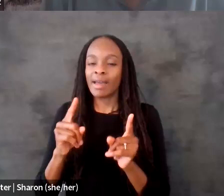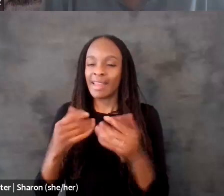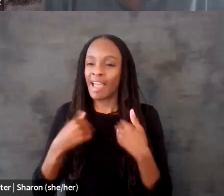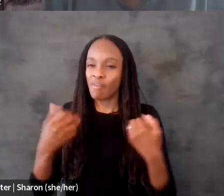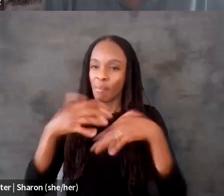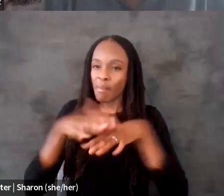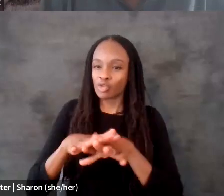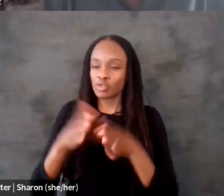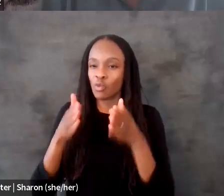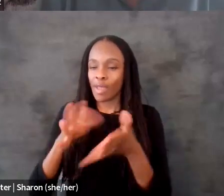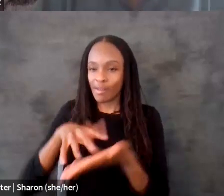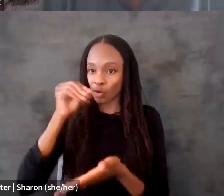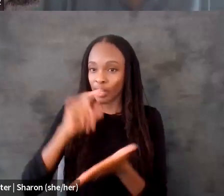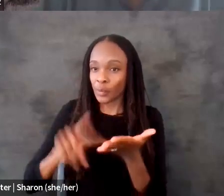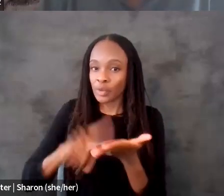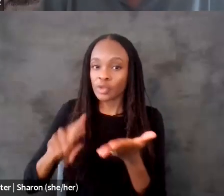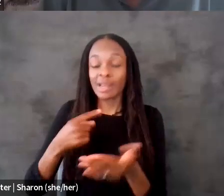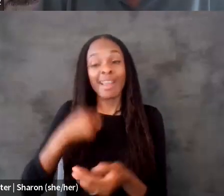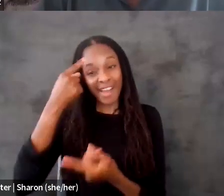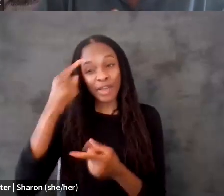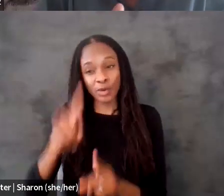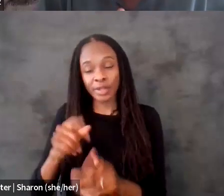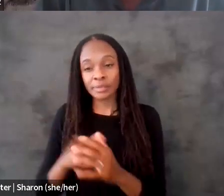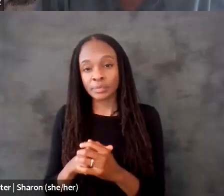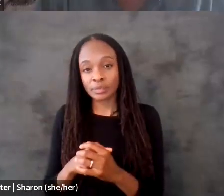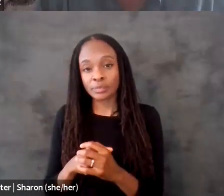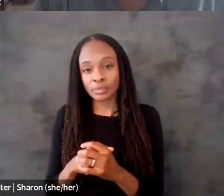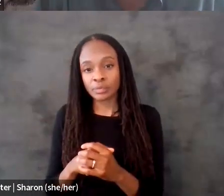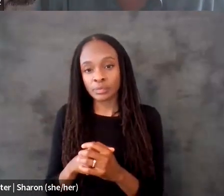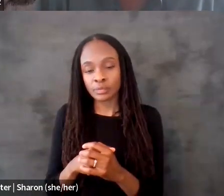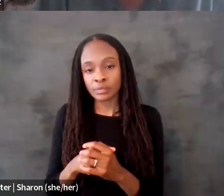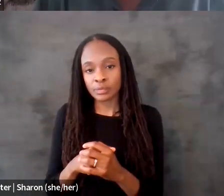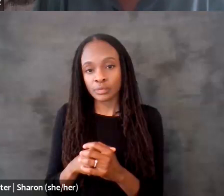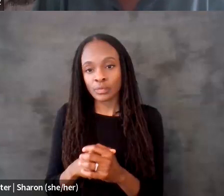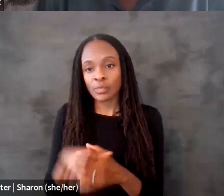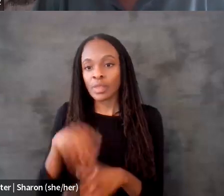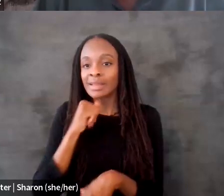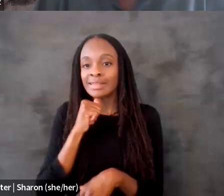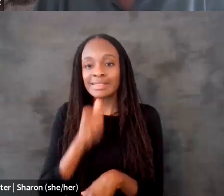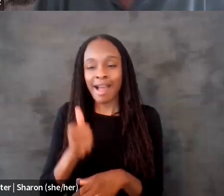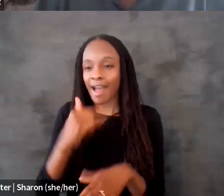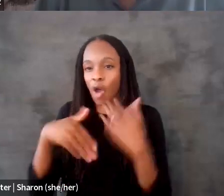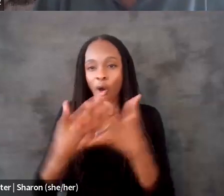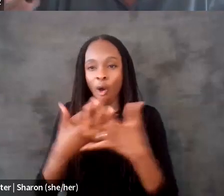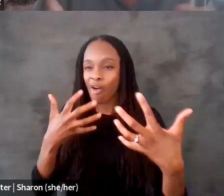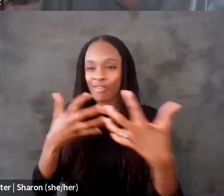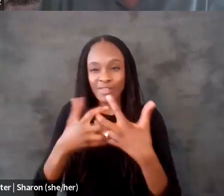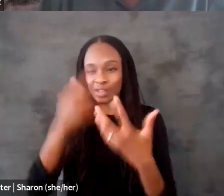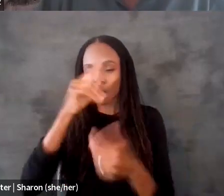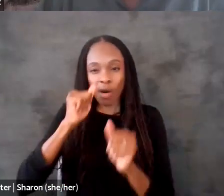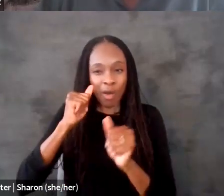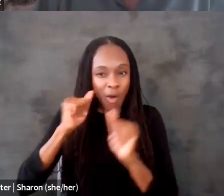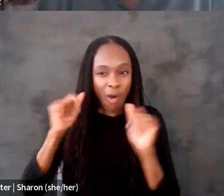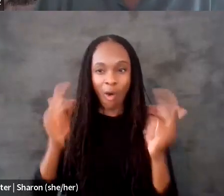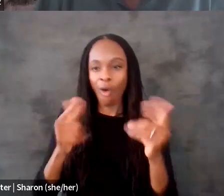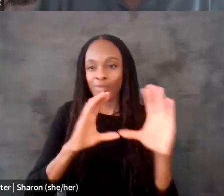learning research. And I do agree, not all fits for all populations. There is a